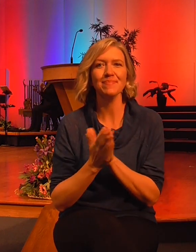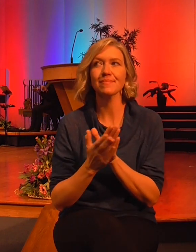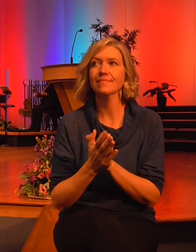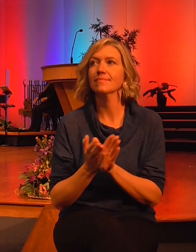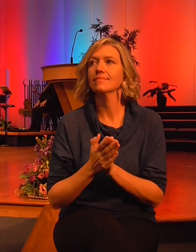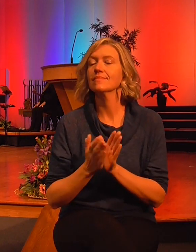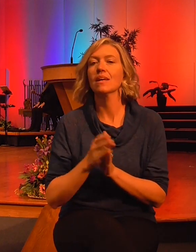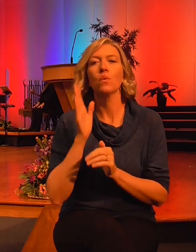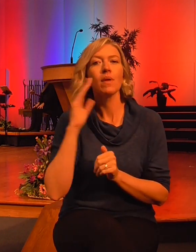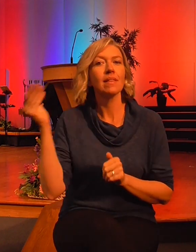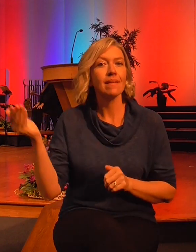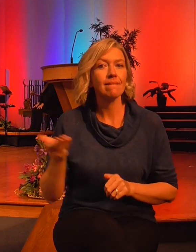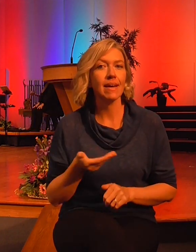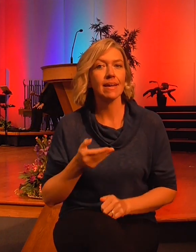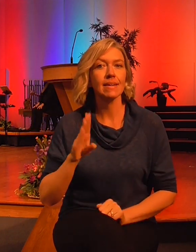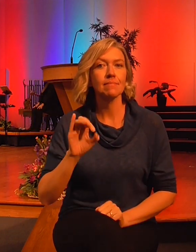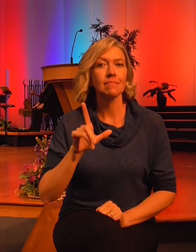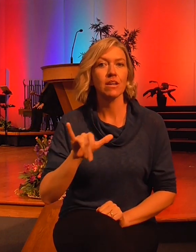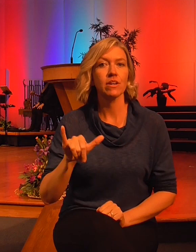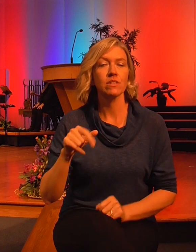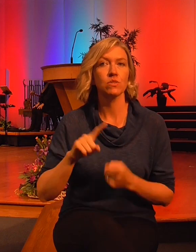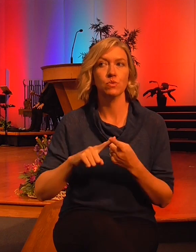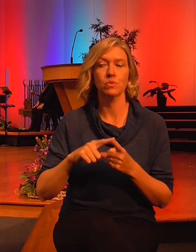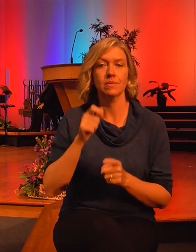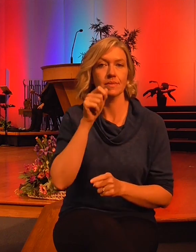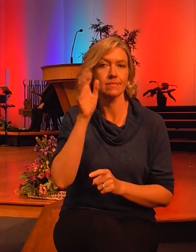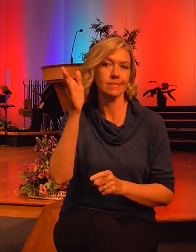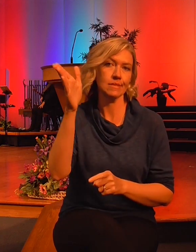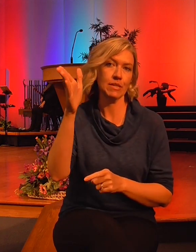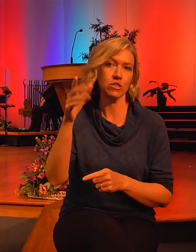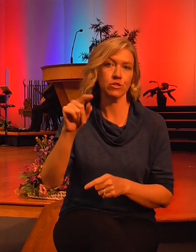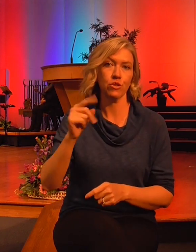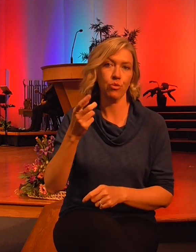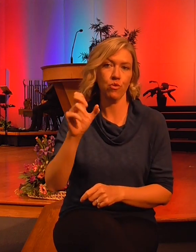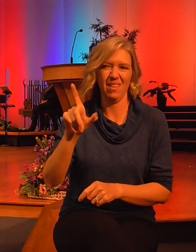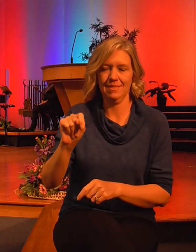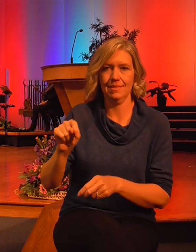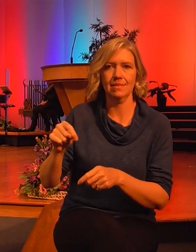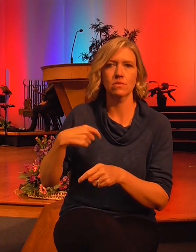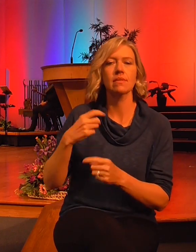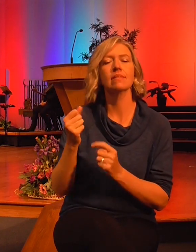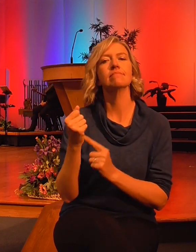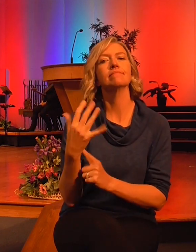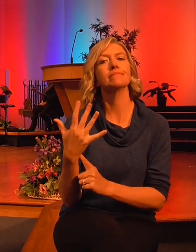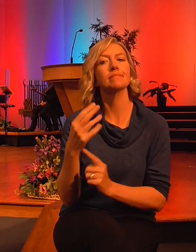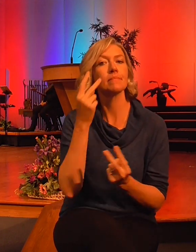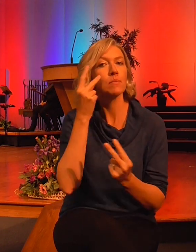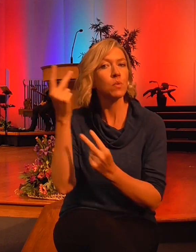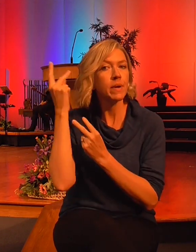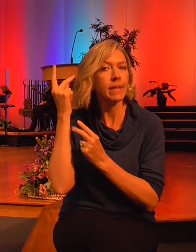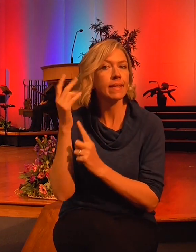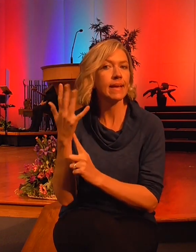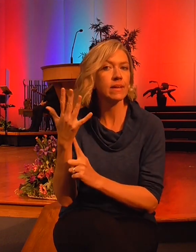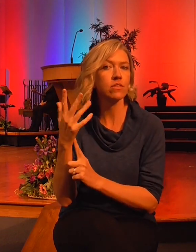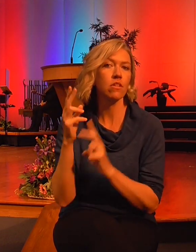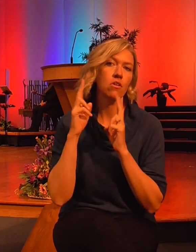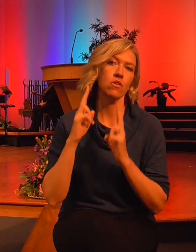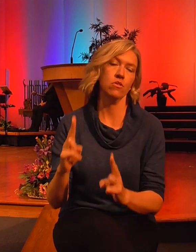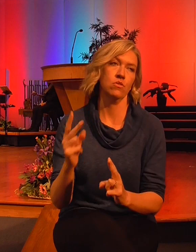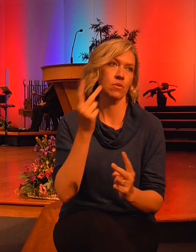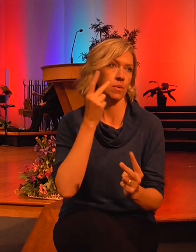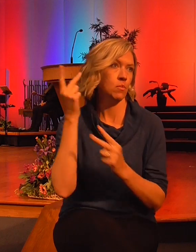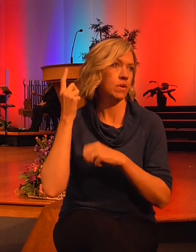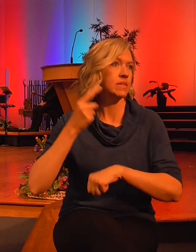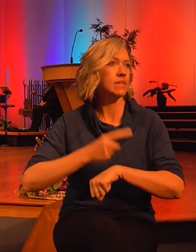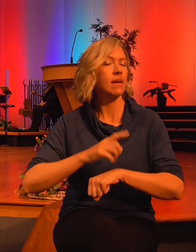I'm going to invite him to the speaker's thrust, as we call it here, to light our memorial candle in honor of Memorial Day, all of